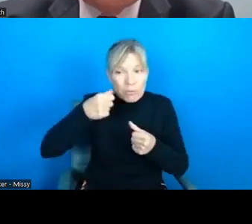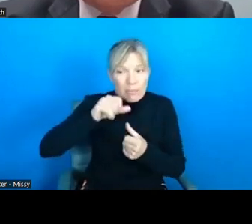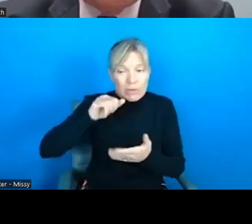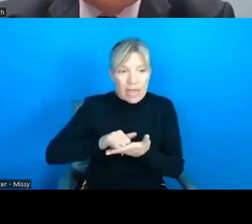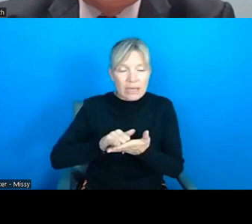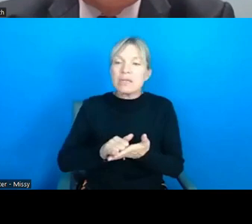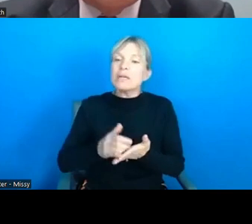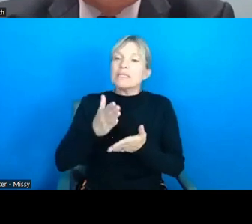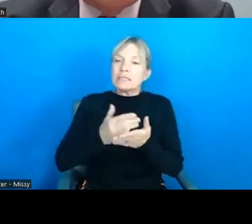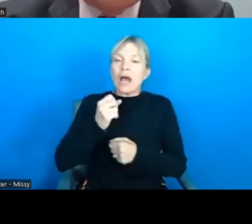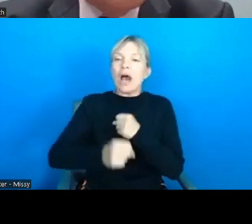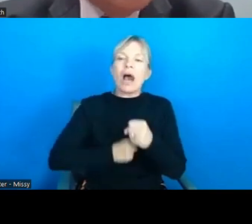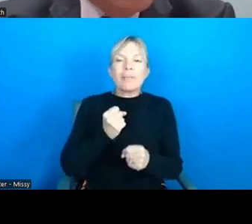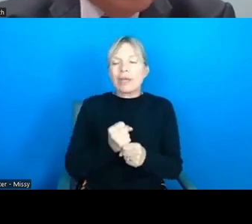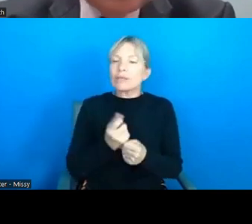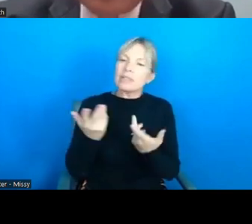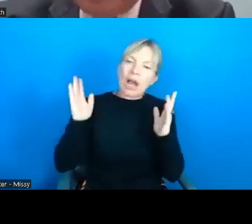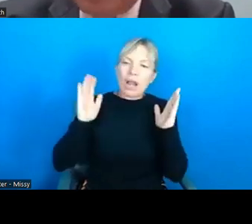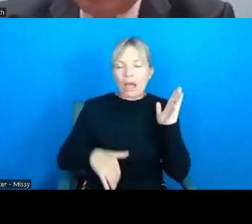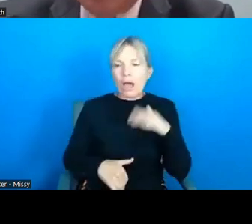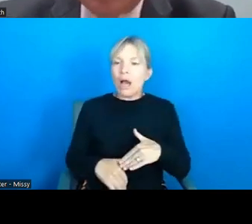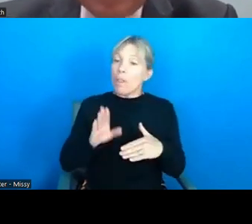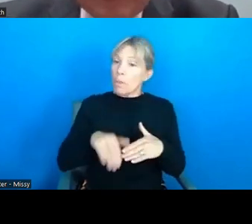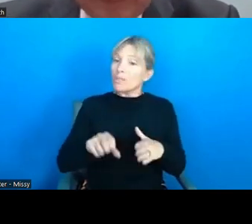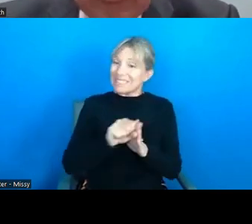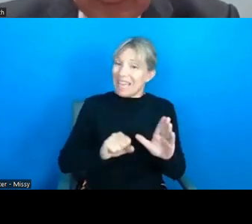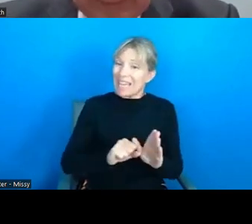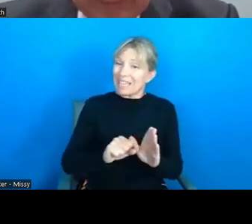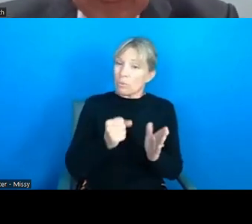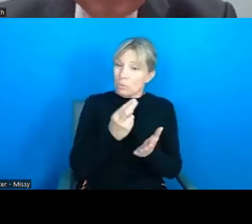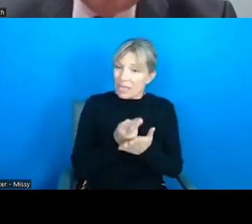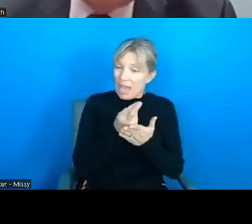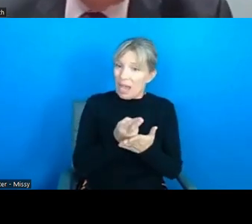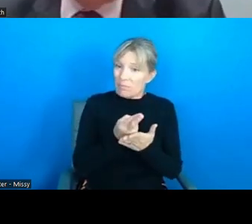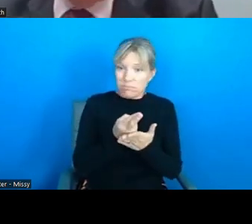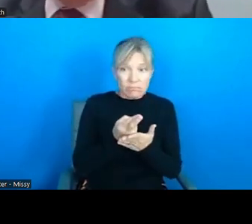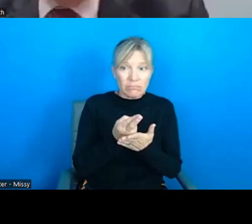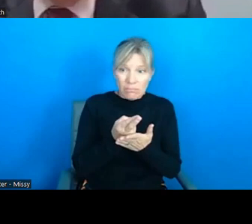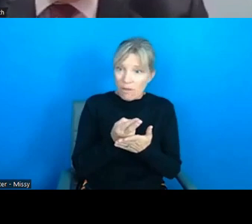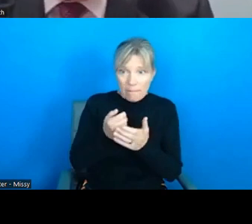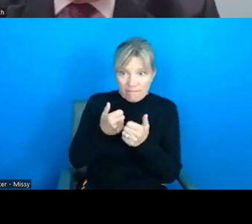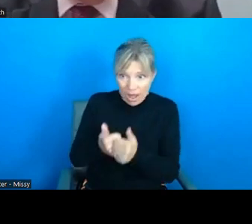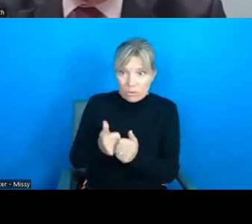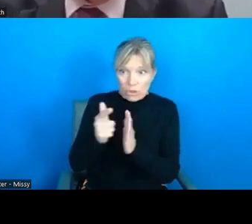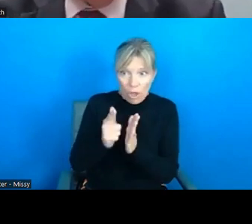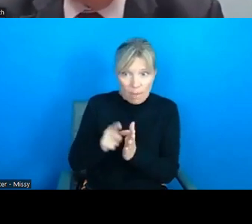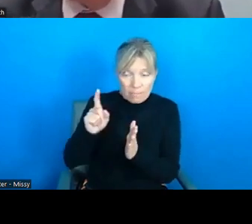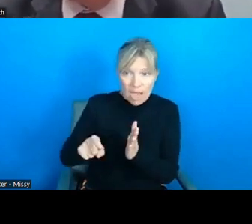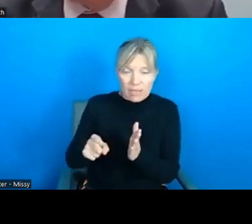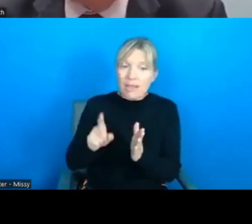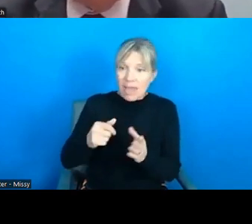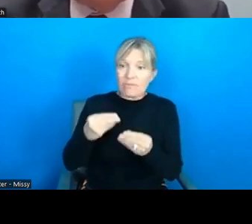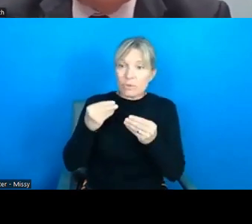drifted away, and those state rehabilitation agencies still have to, according to the law, provide assistance with people